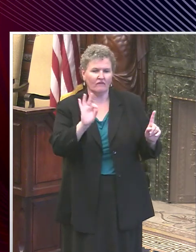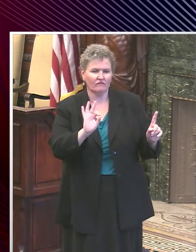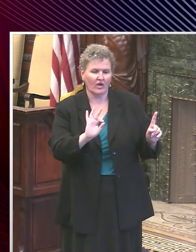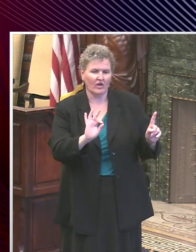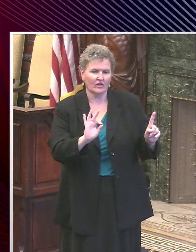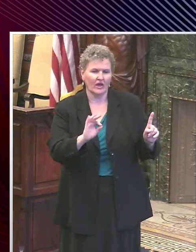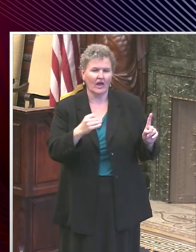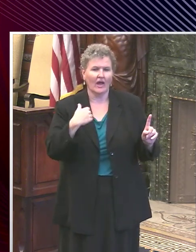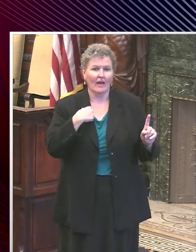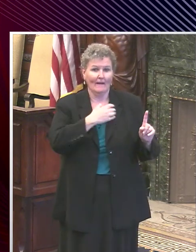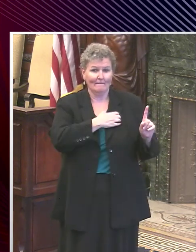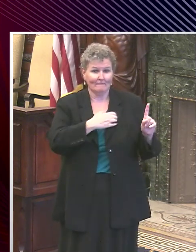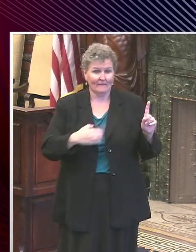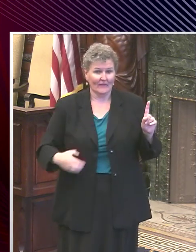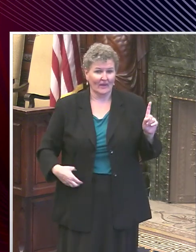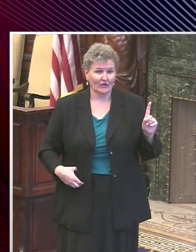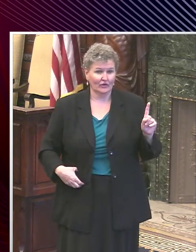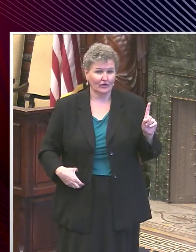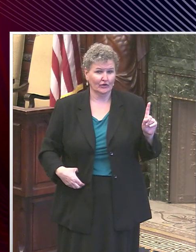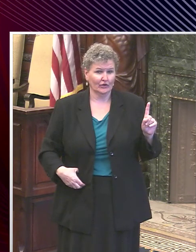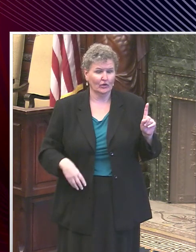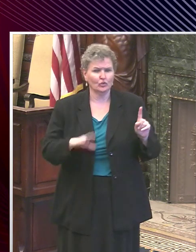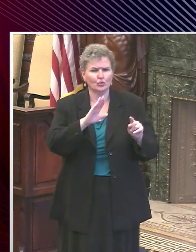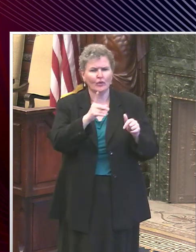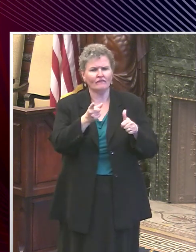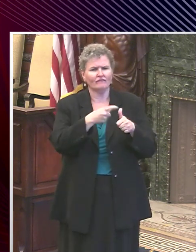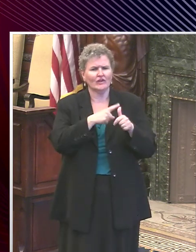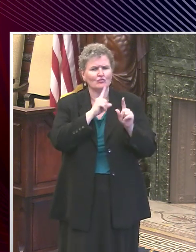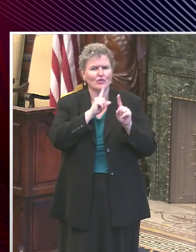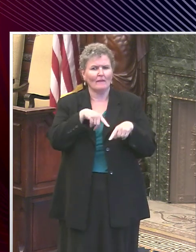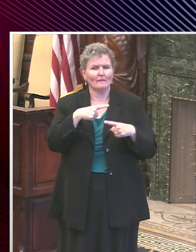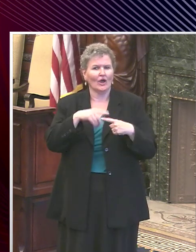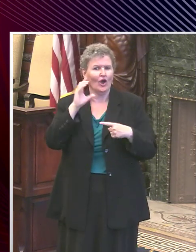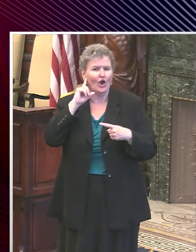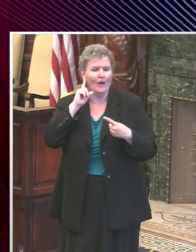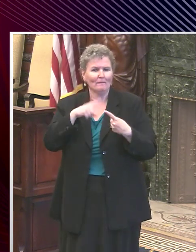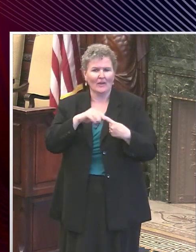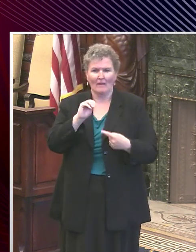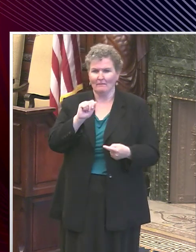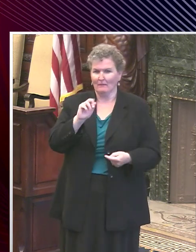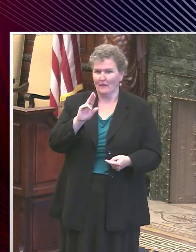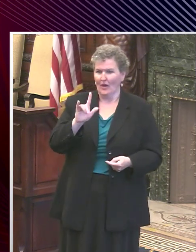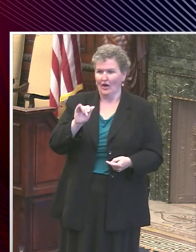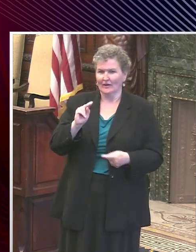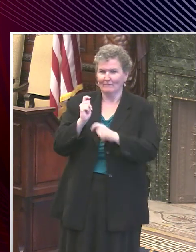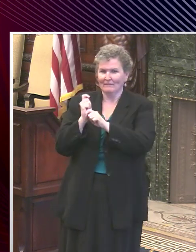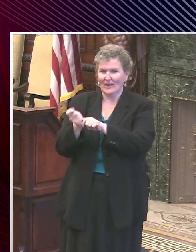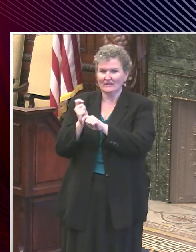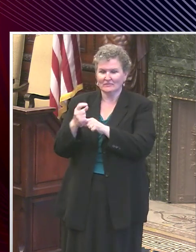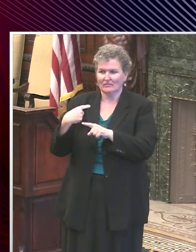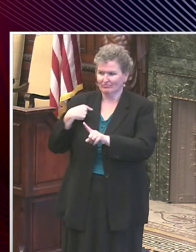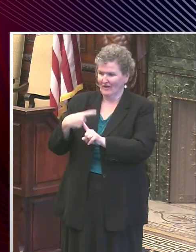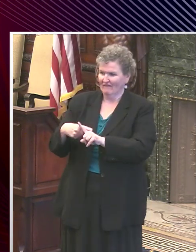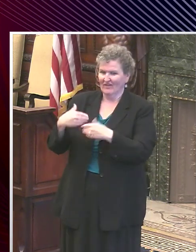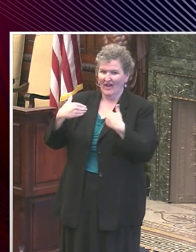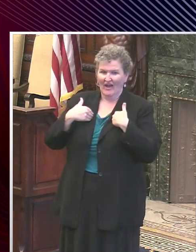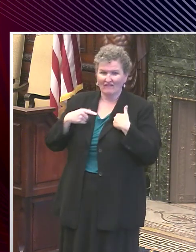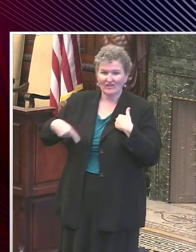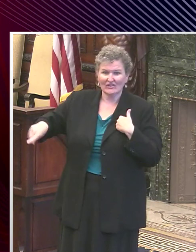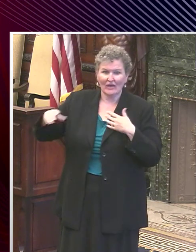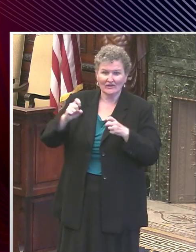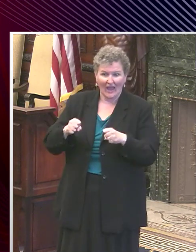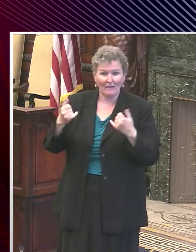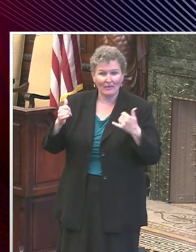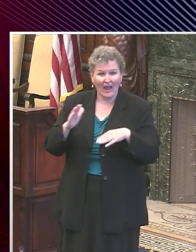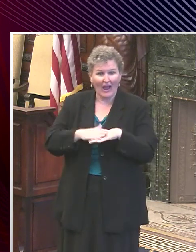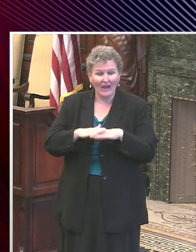Jim Kenney. What was your guys' initial reaction when you heard that the Marlins players tested positive but still decided to play the game on Sunday?